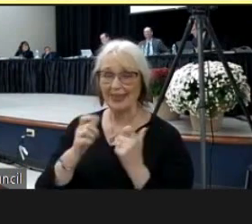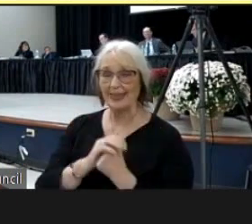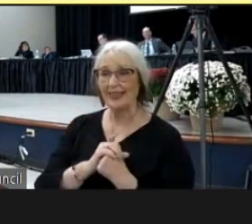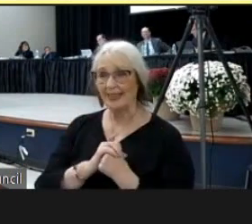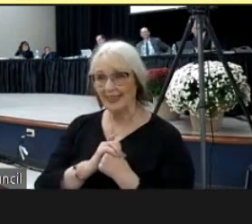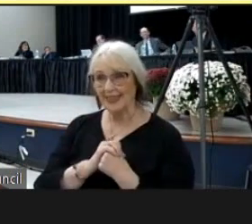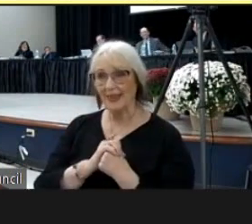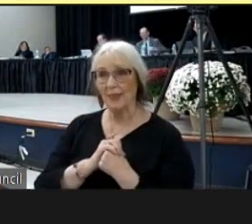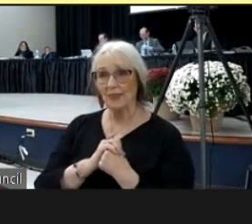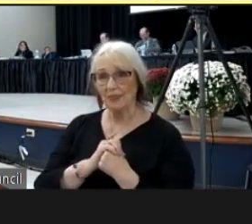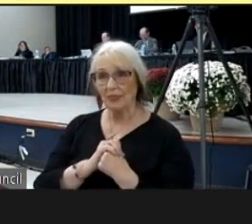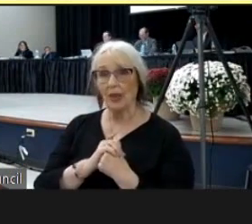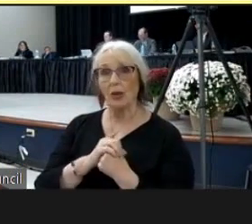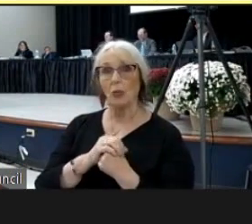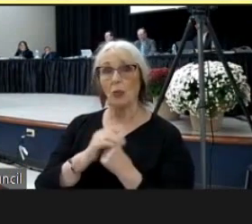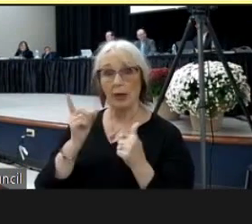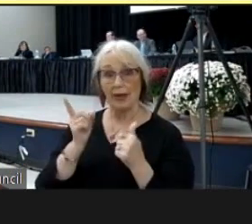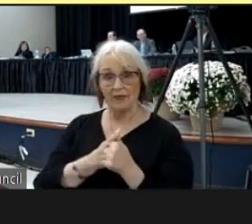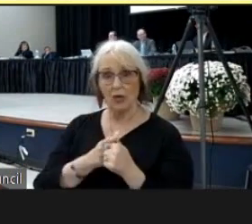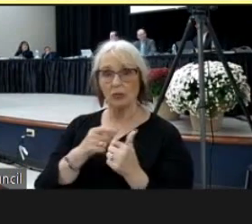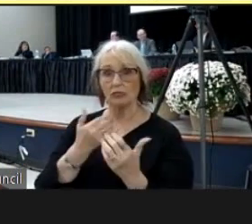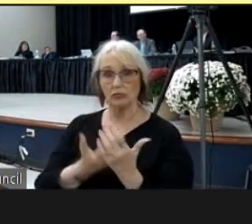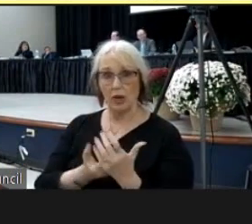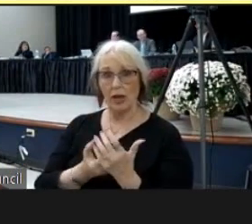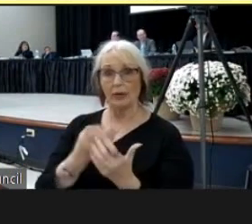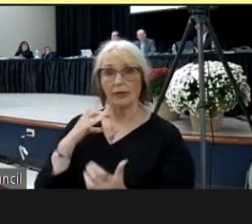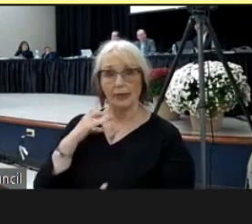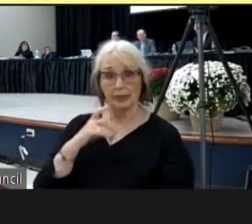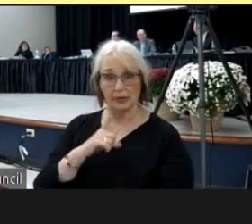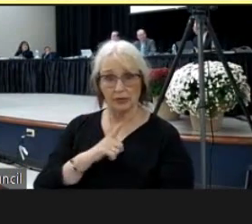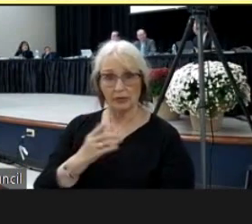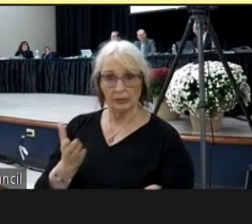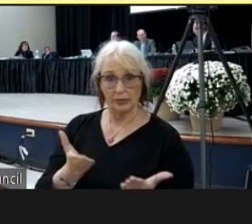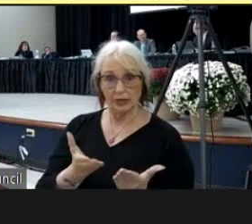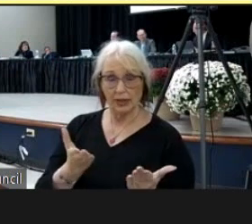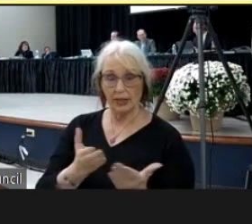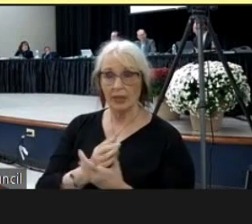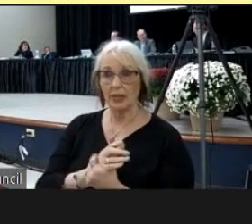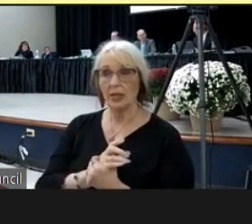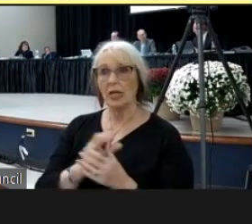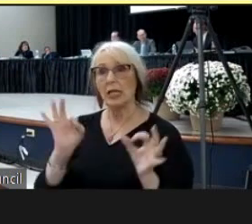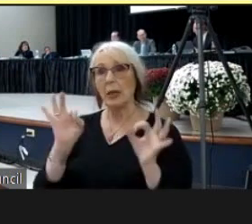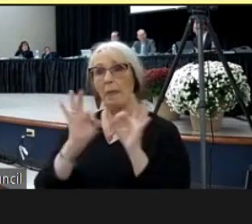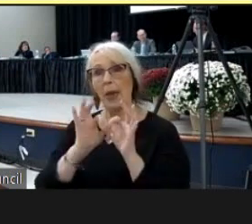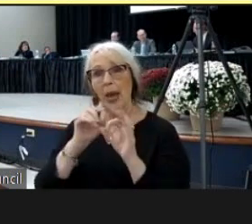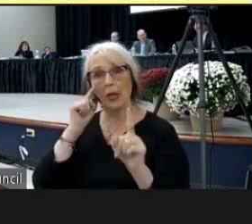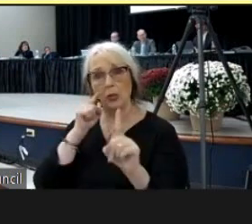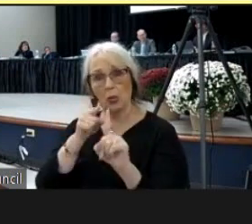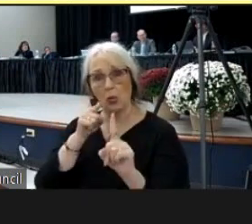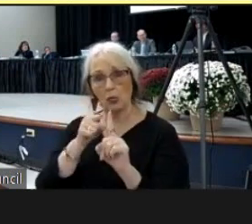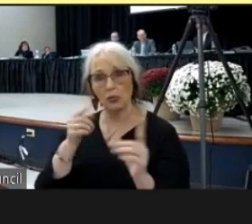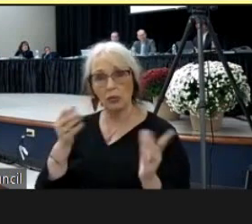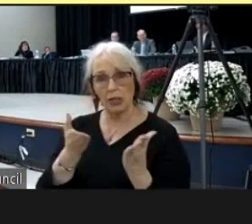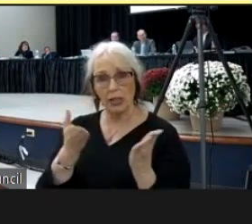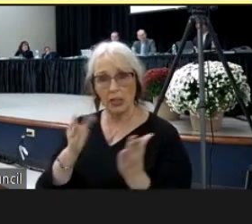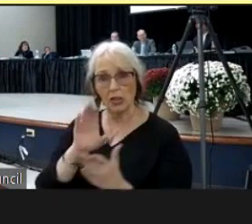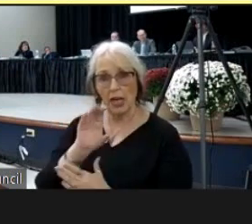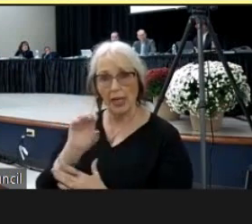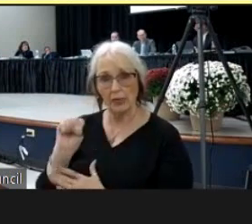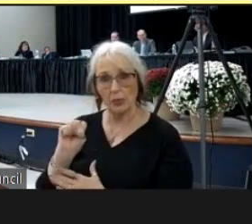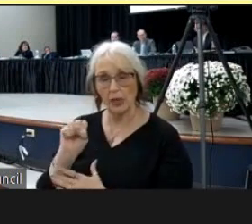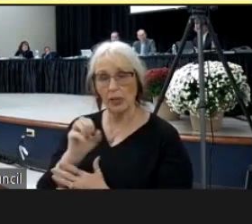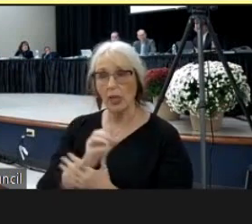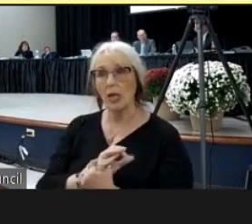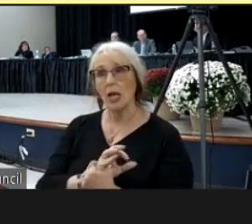that right when I first got on council, this was one of the main objectives of the China Spring neighborhoods.